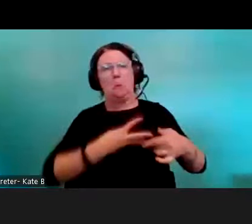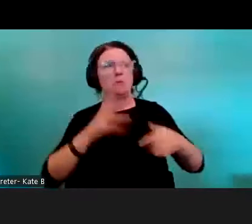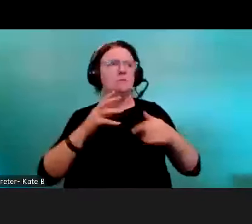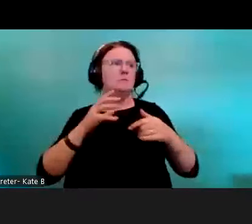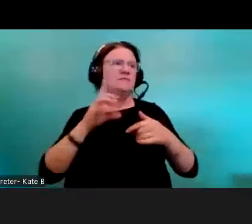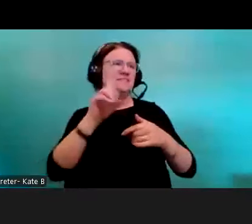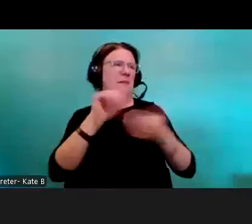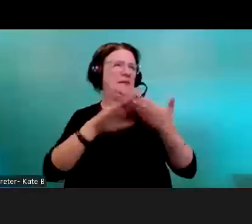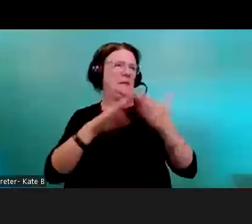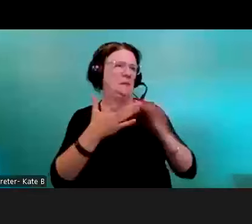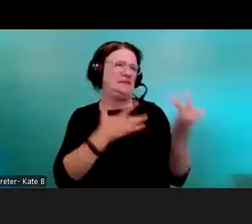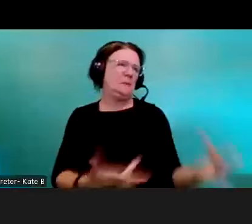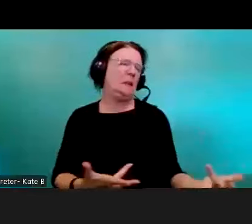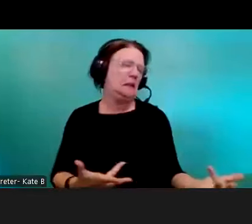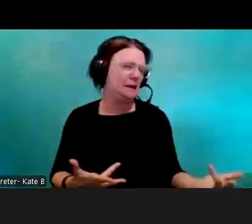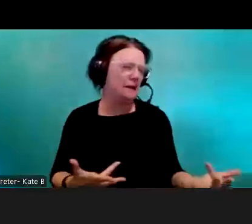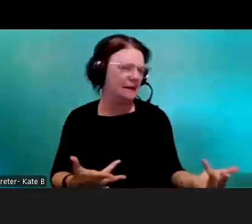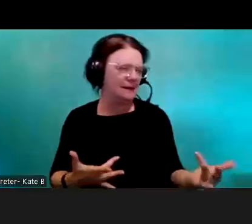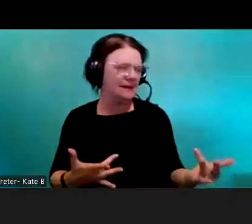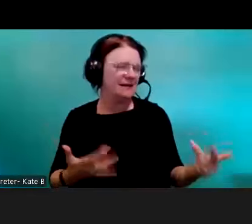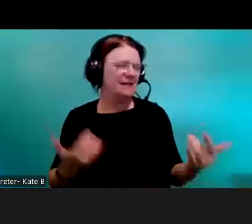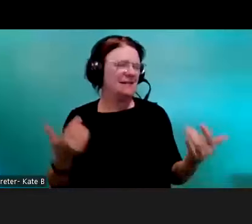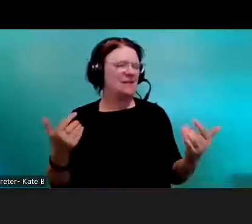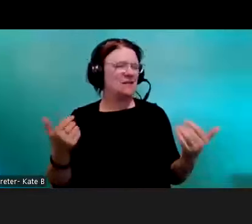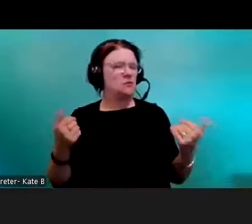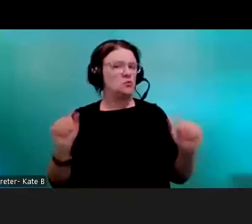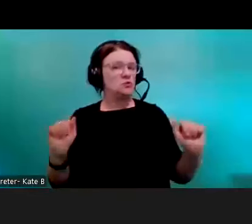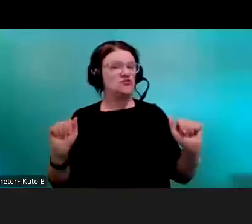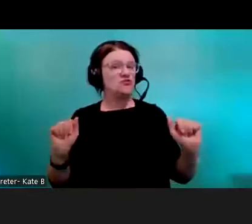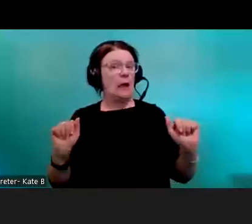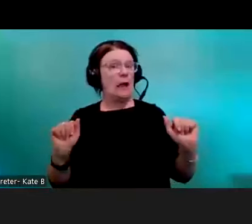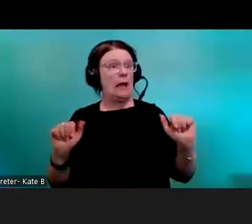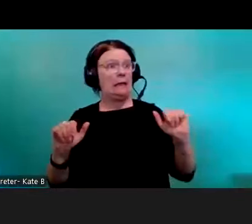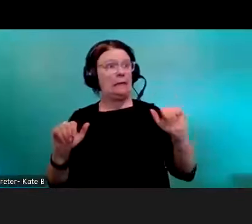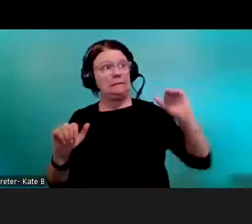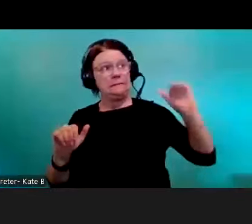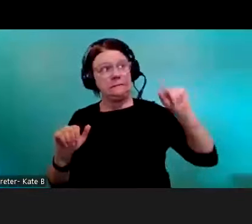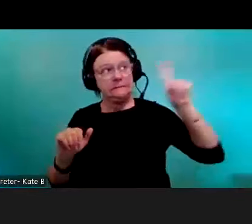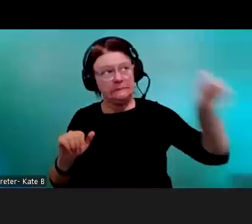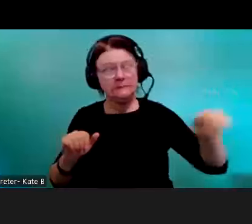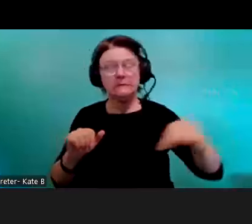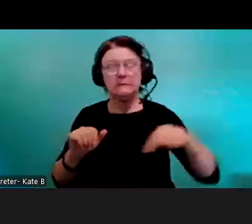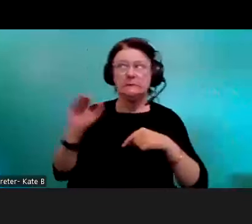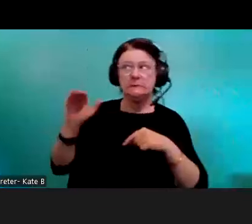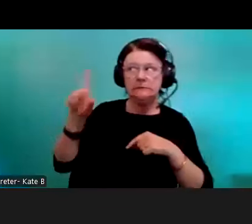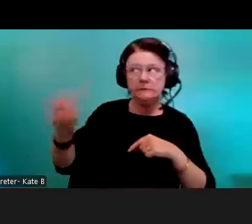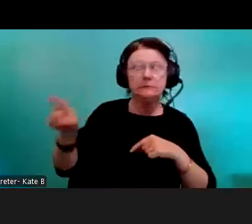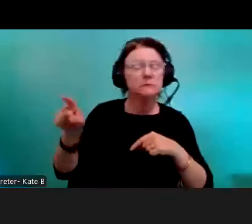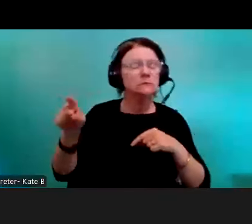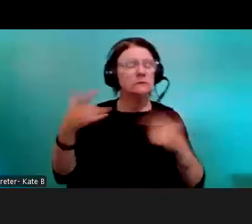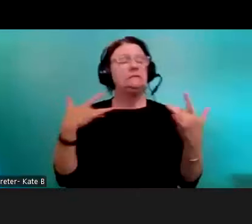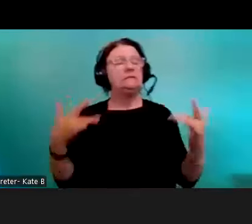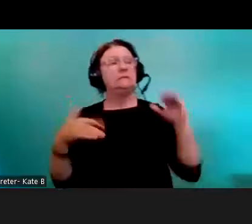issues. So, we try to do things like here are some questions you can ask candidates